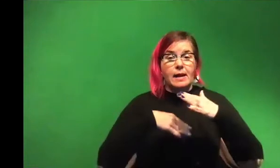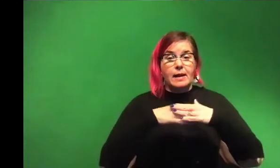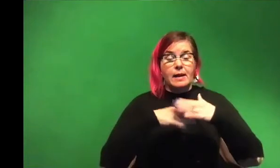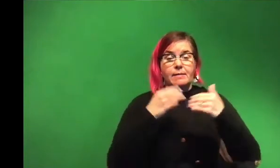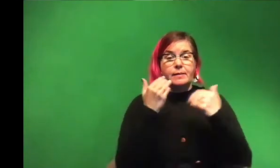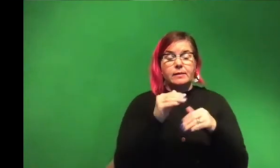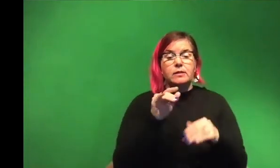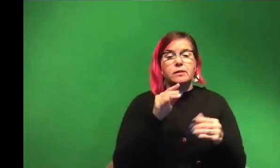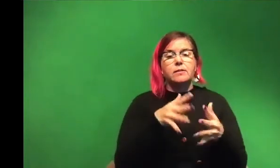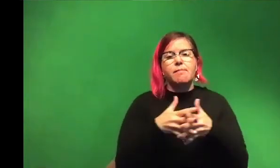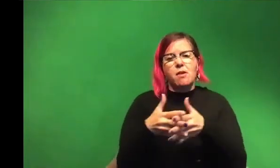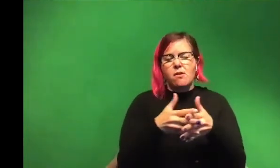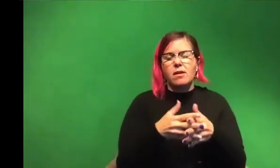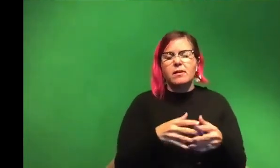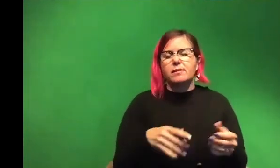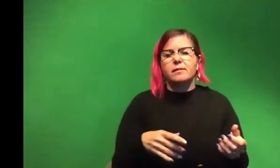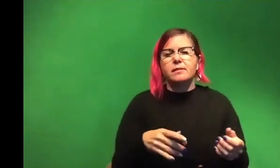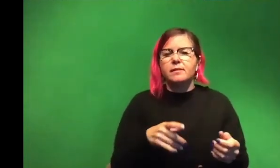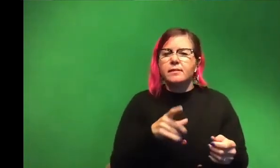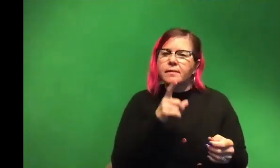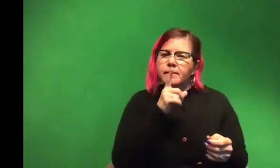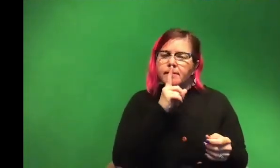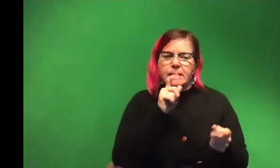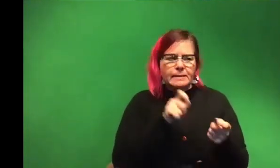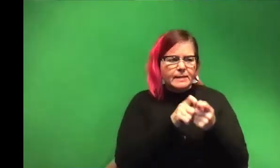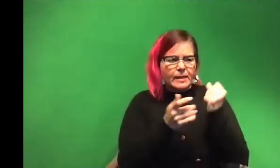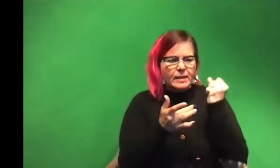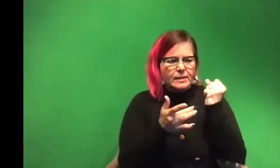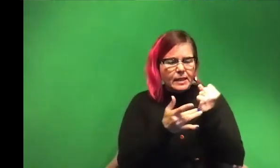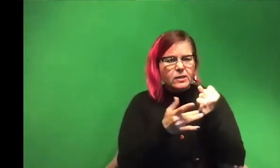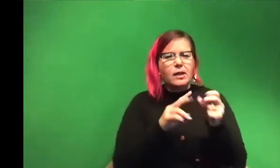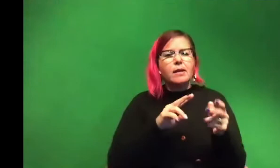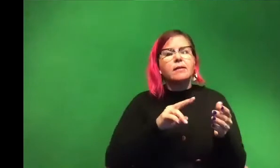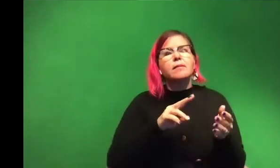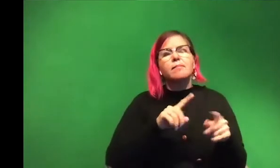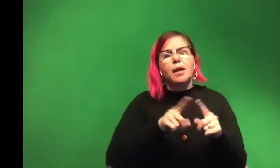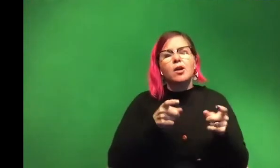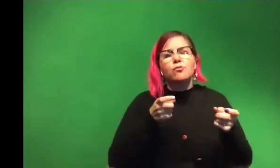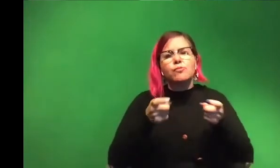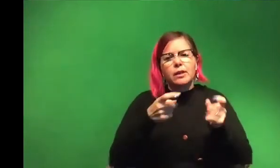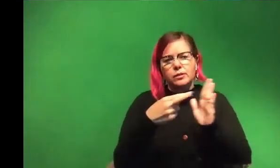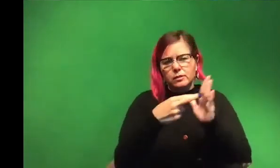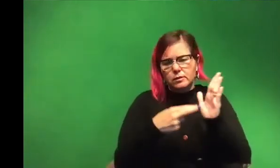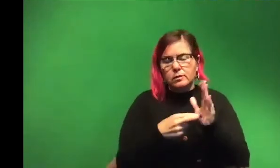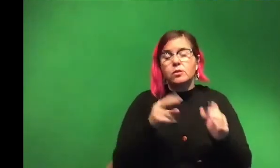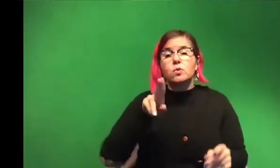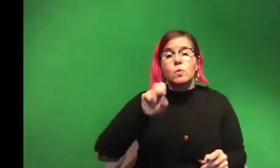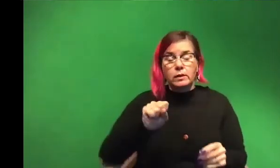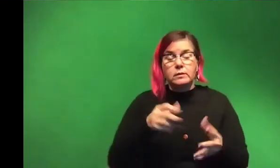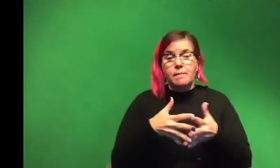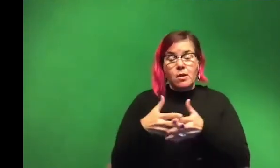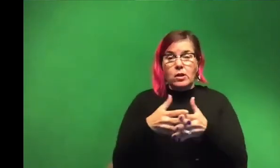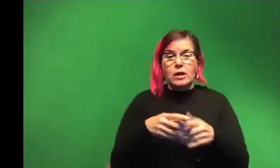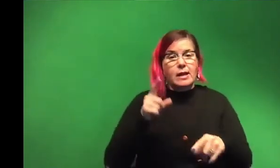States is not necessarily the specific technology, but rather the regulations. Oh, So in the United States, we